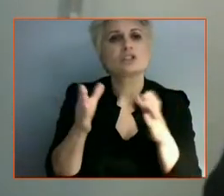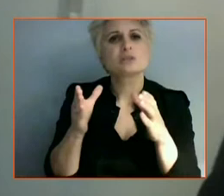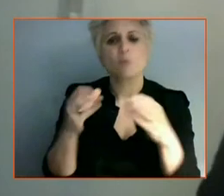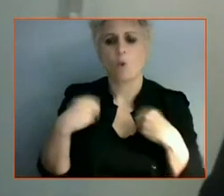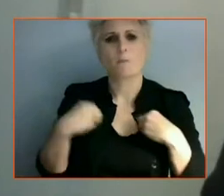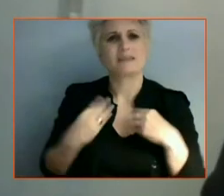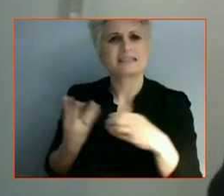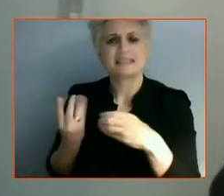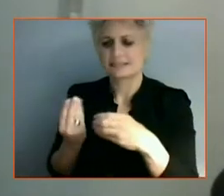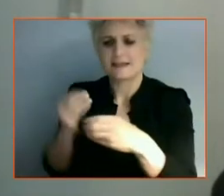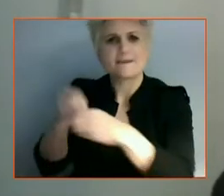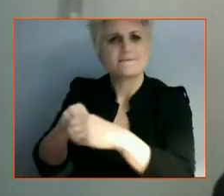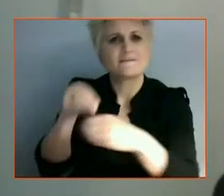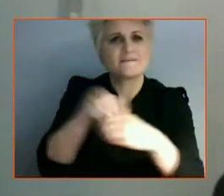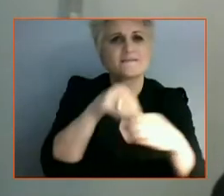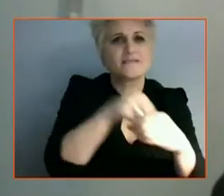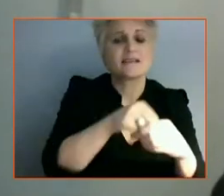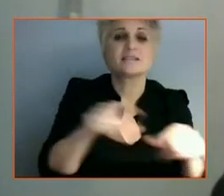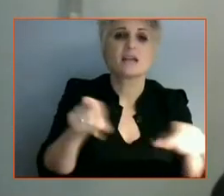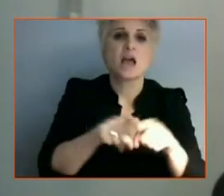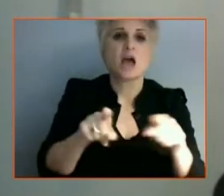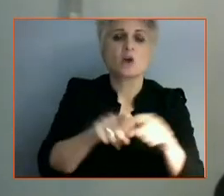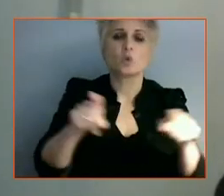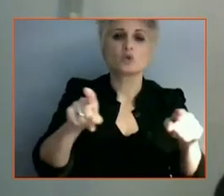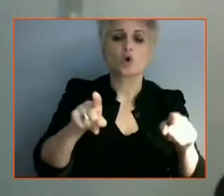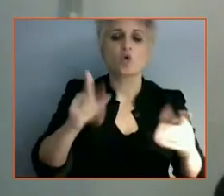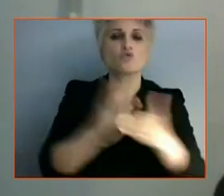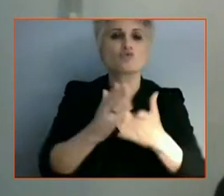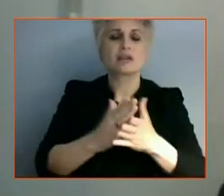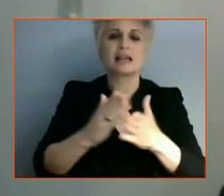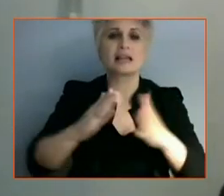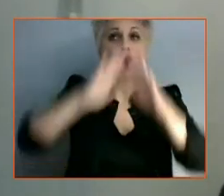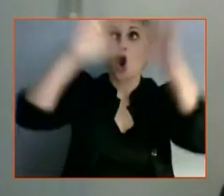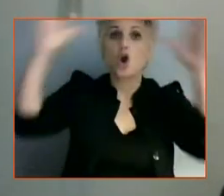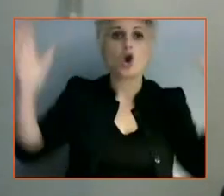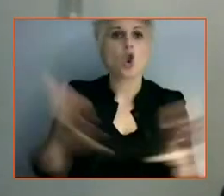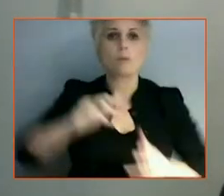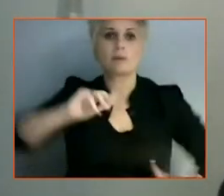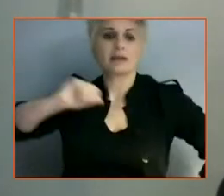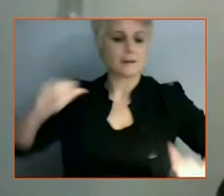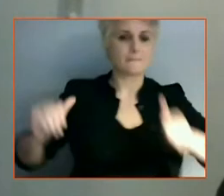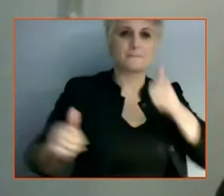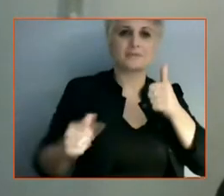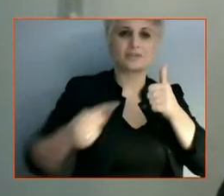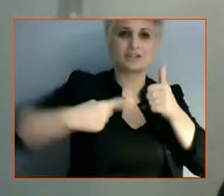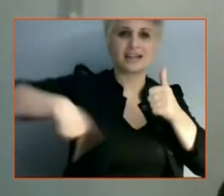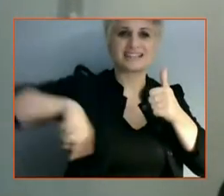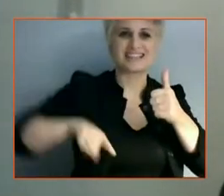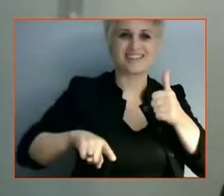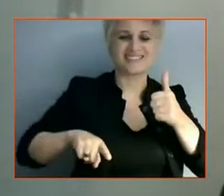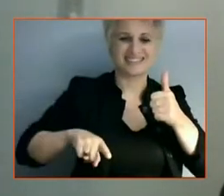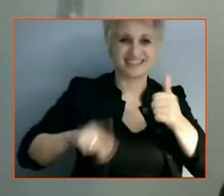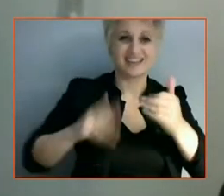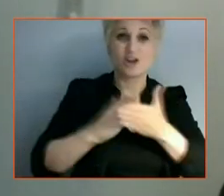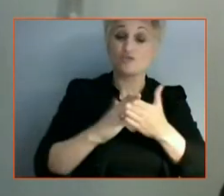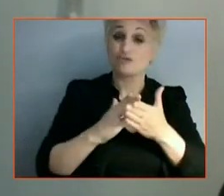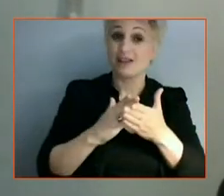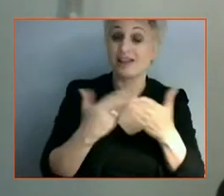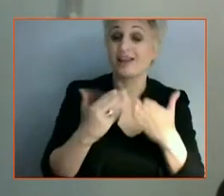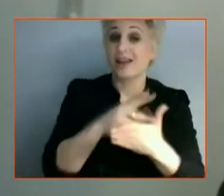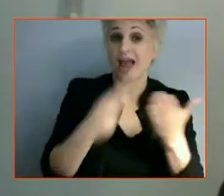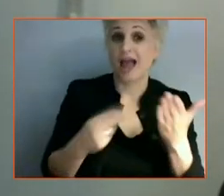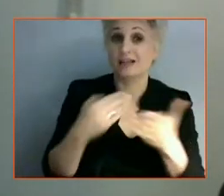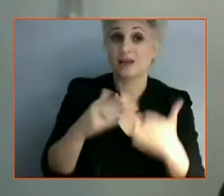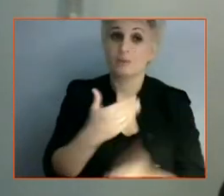also positioning ourselves globally, because we know that our arts help us to do that. The funding is mostly for 2 years and